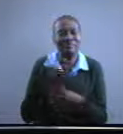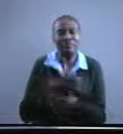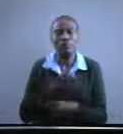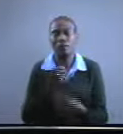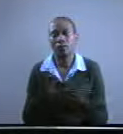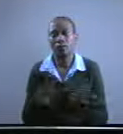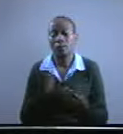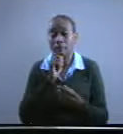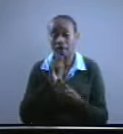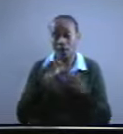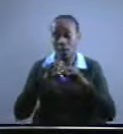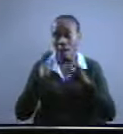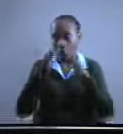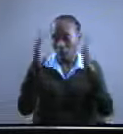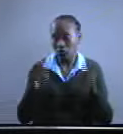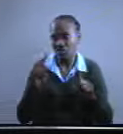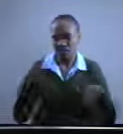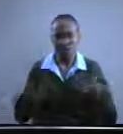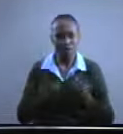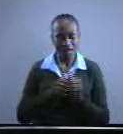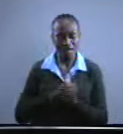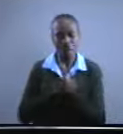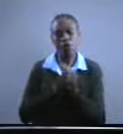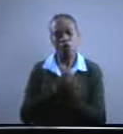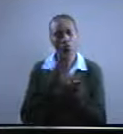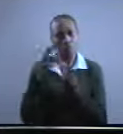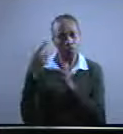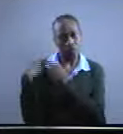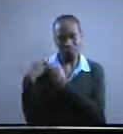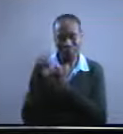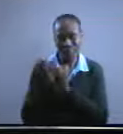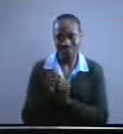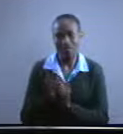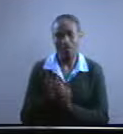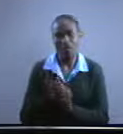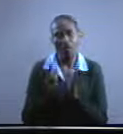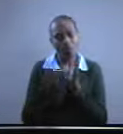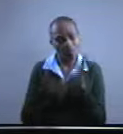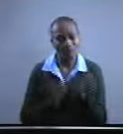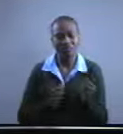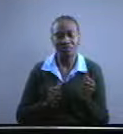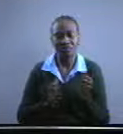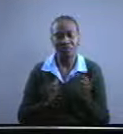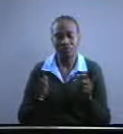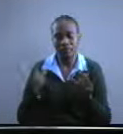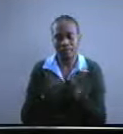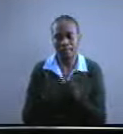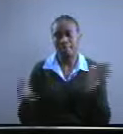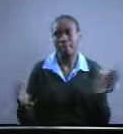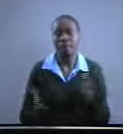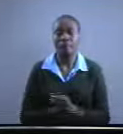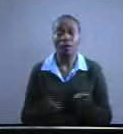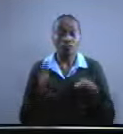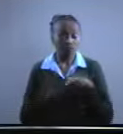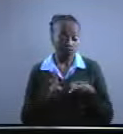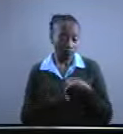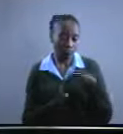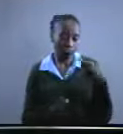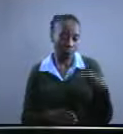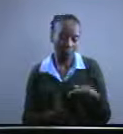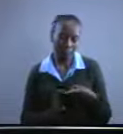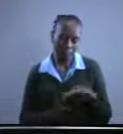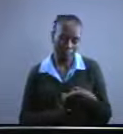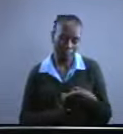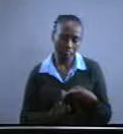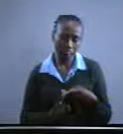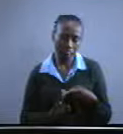the House to fulfill its constitutional functions for passing legislation. The first